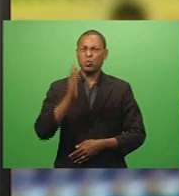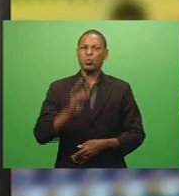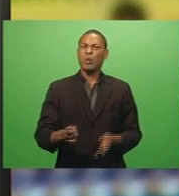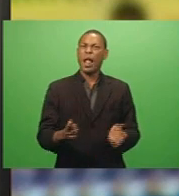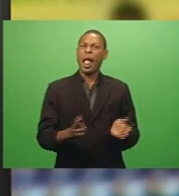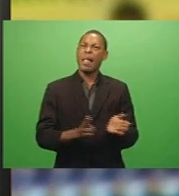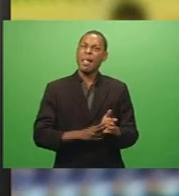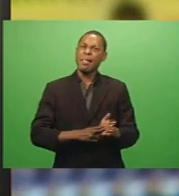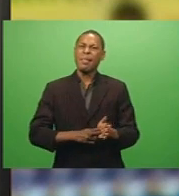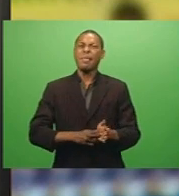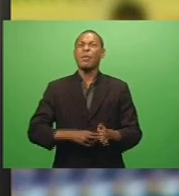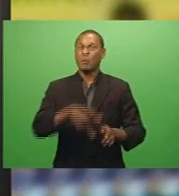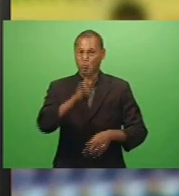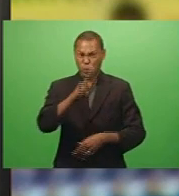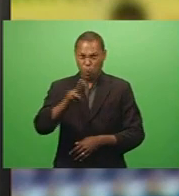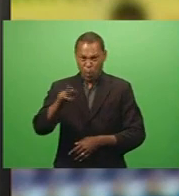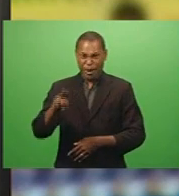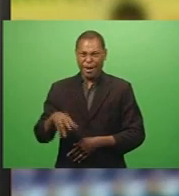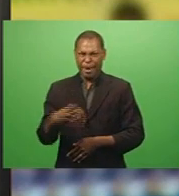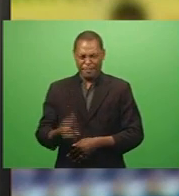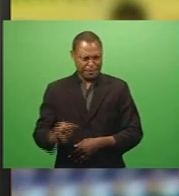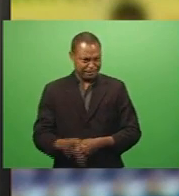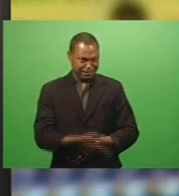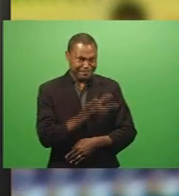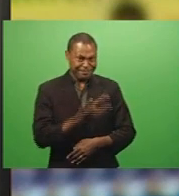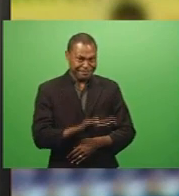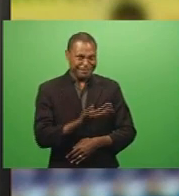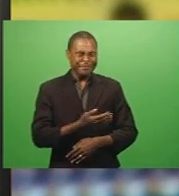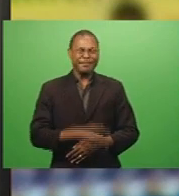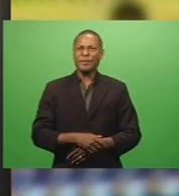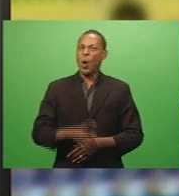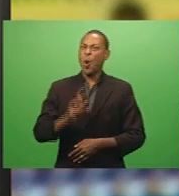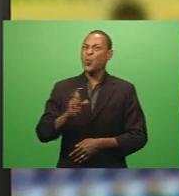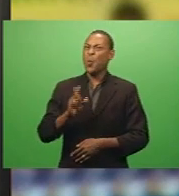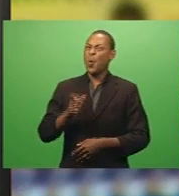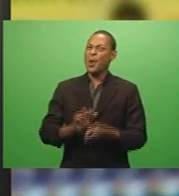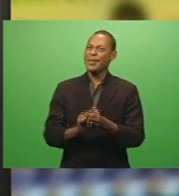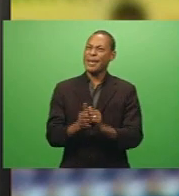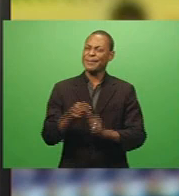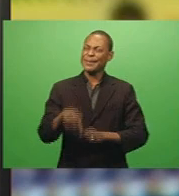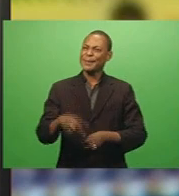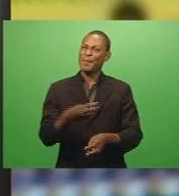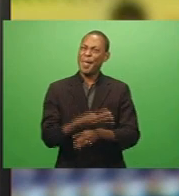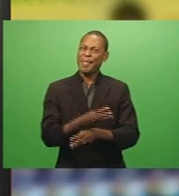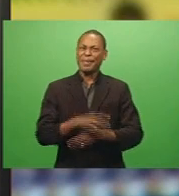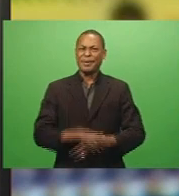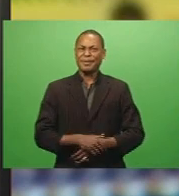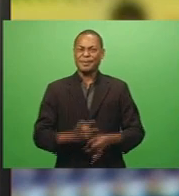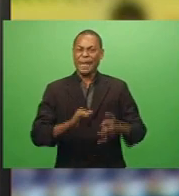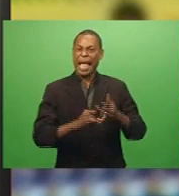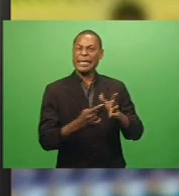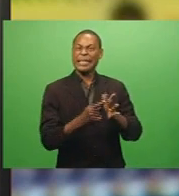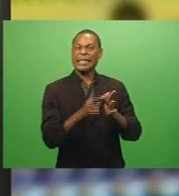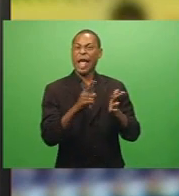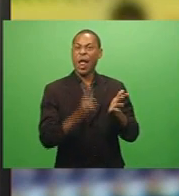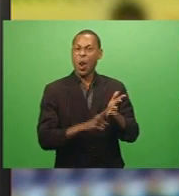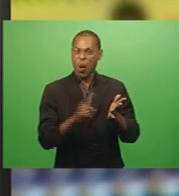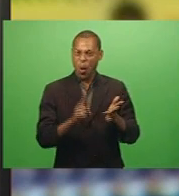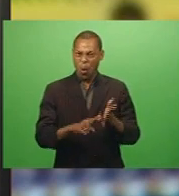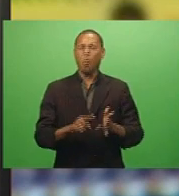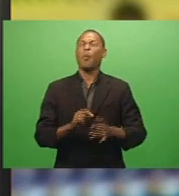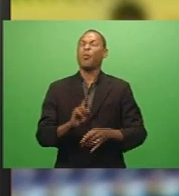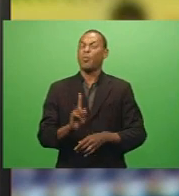will be out to make his presence felt at the Coca-Cola Games at the end of this month. Sailo is one of the favourites in the senior boys blue ribbon